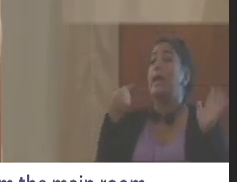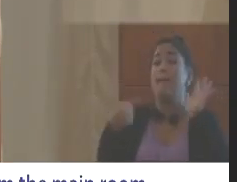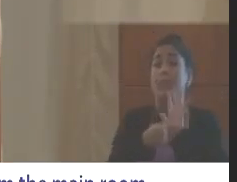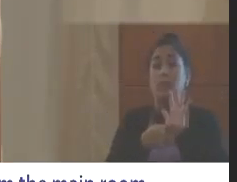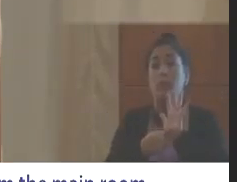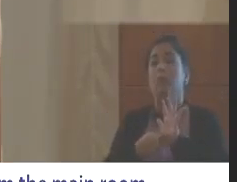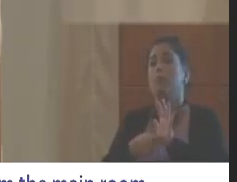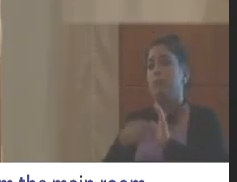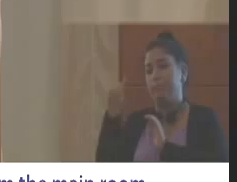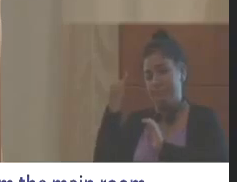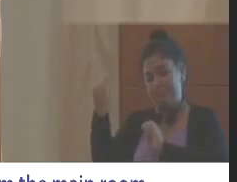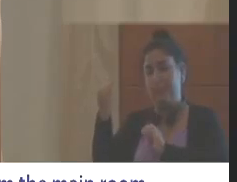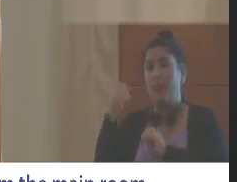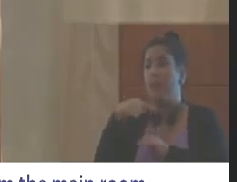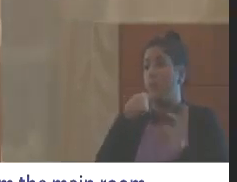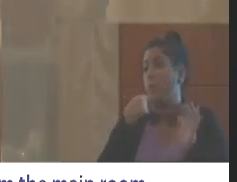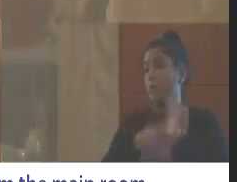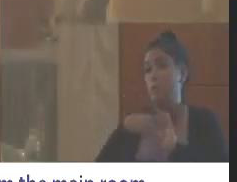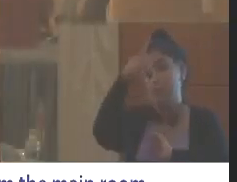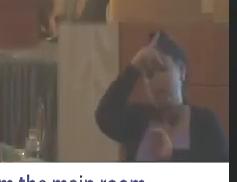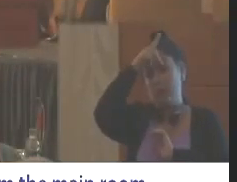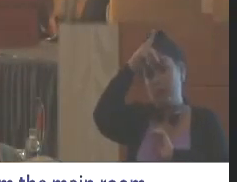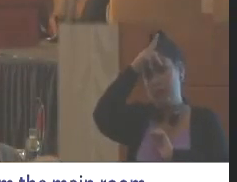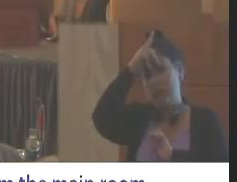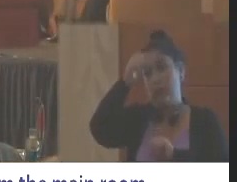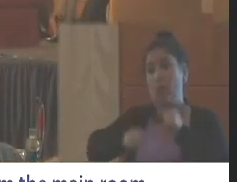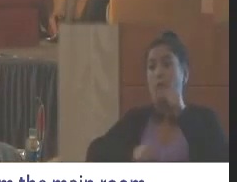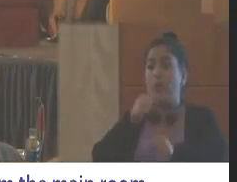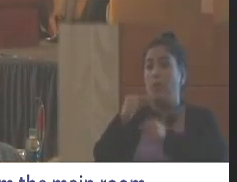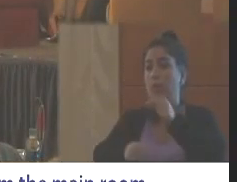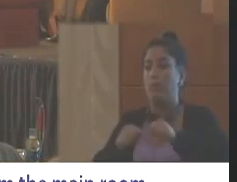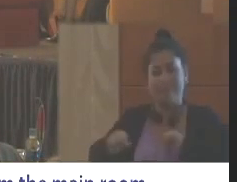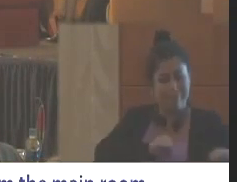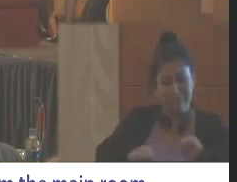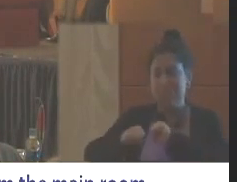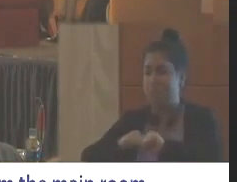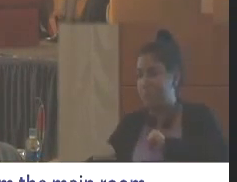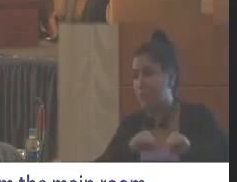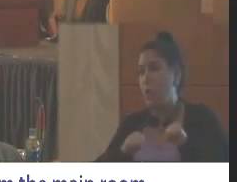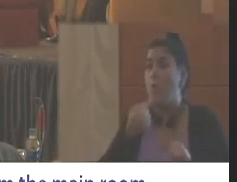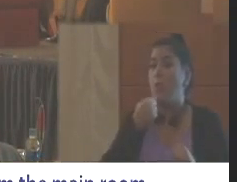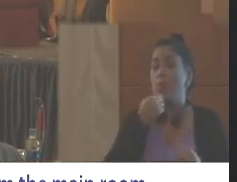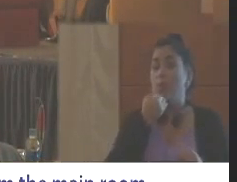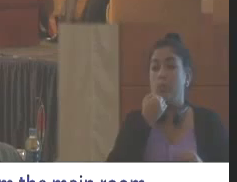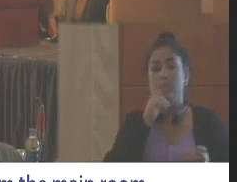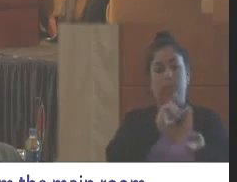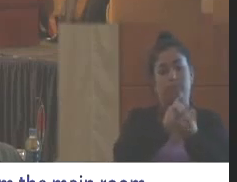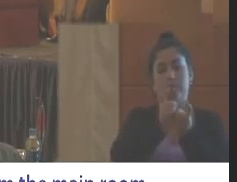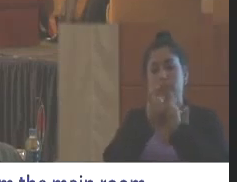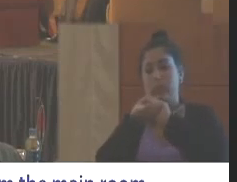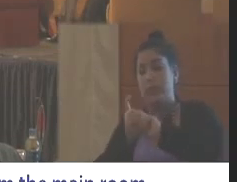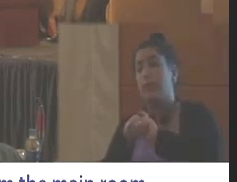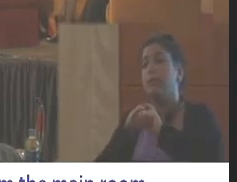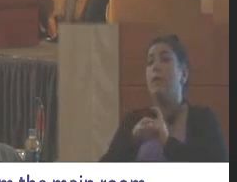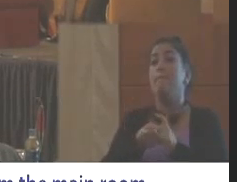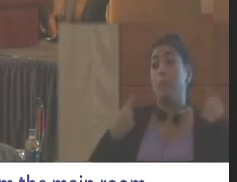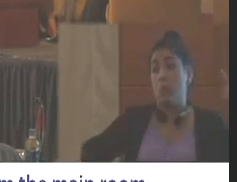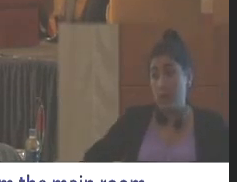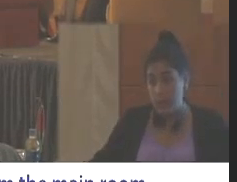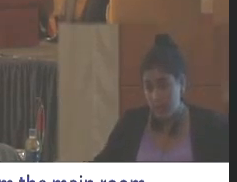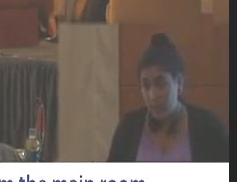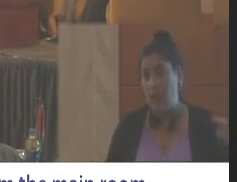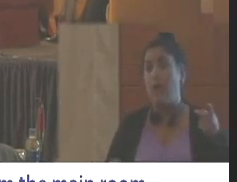a development institution in the case of Peru that had a very active participation in a process of political